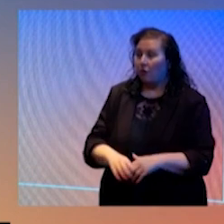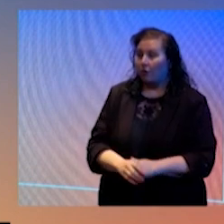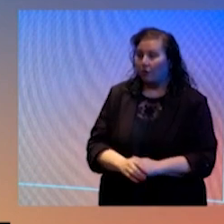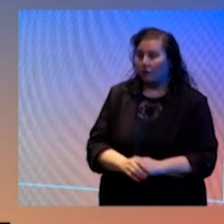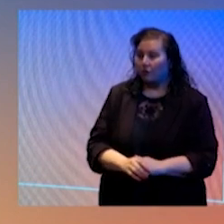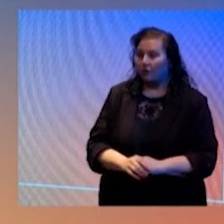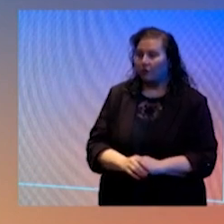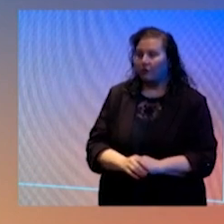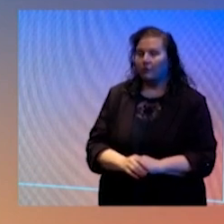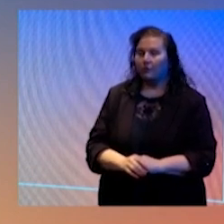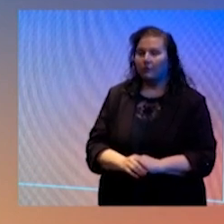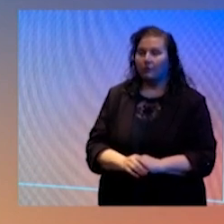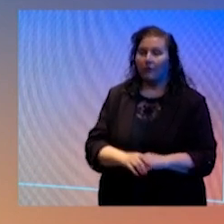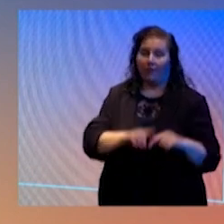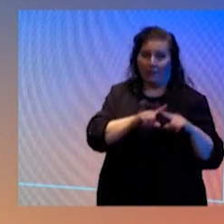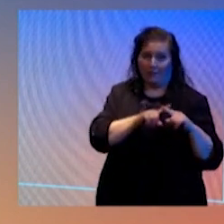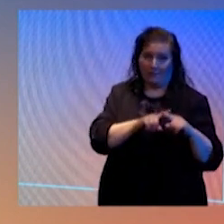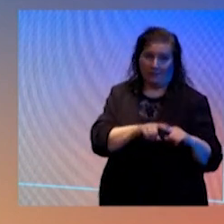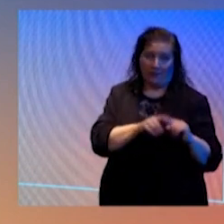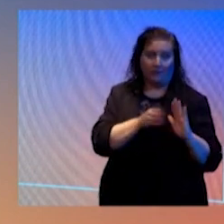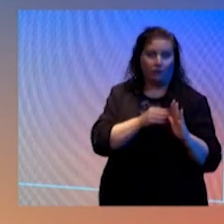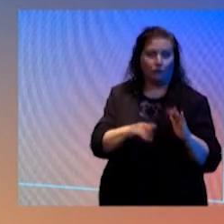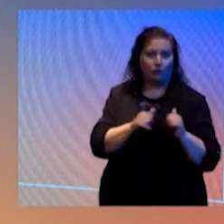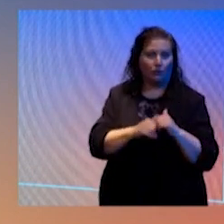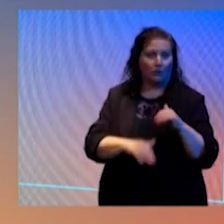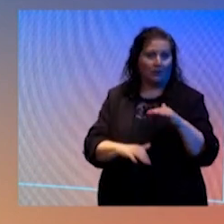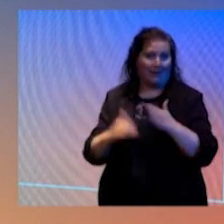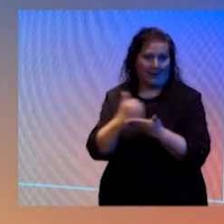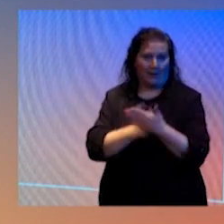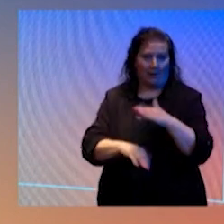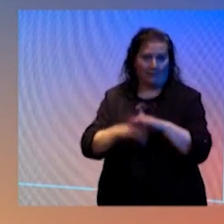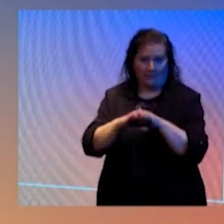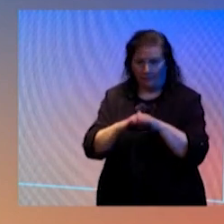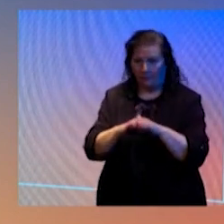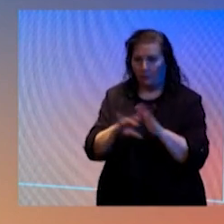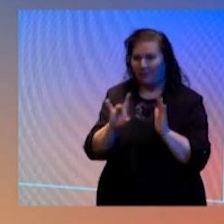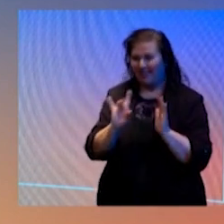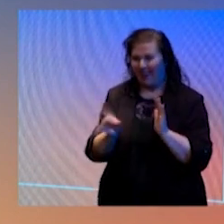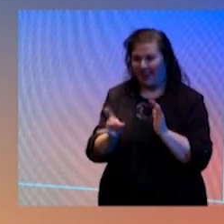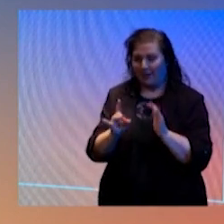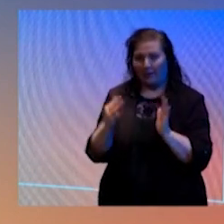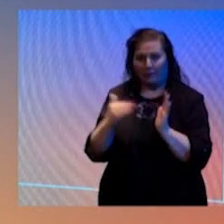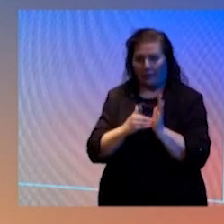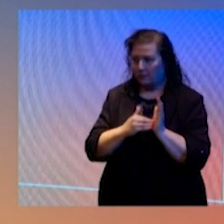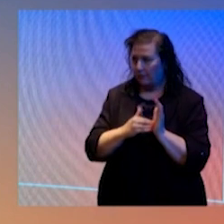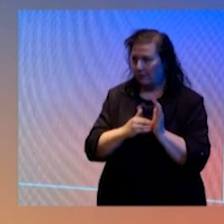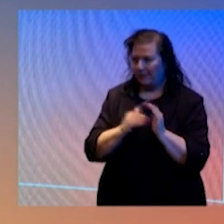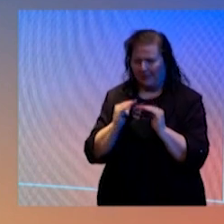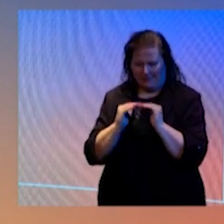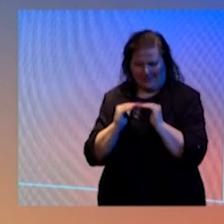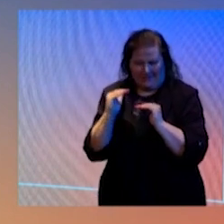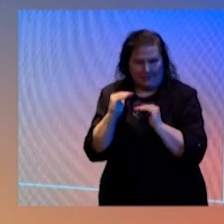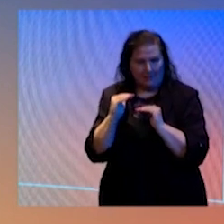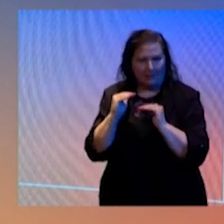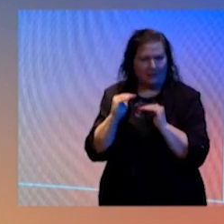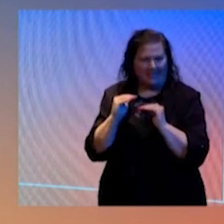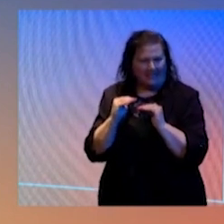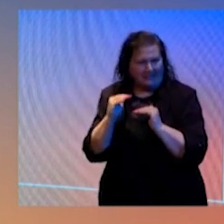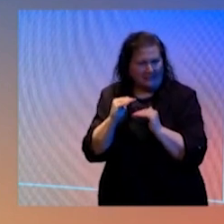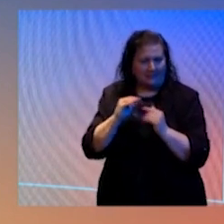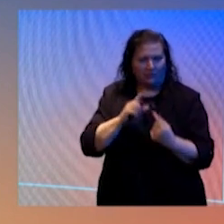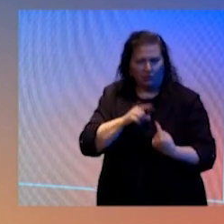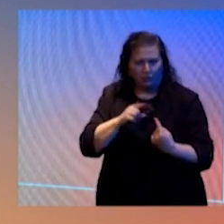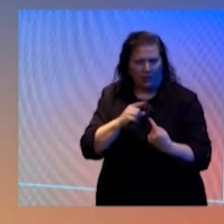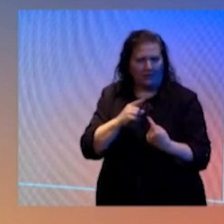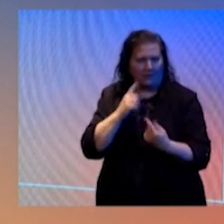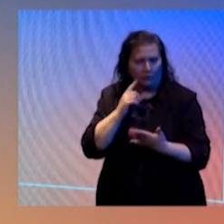the dependent student income ceiling was $80,000. There's a lot of people just above that who are struggling, could use that